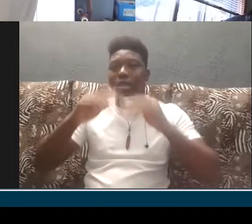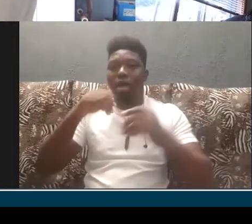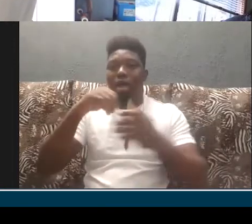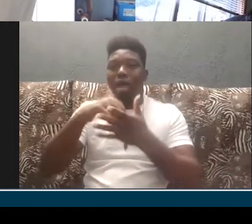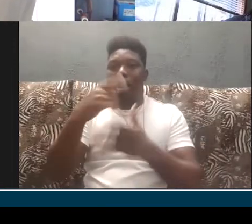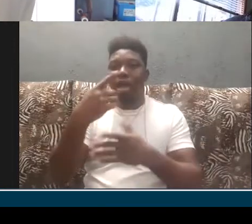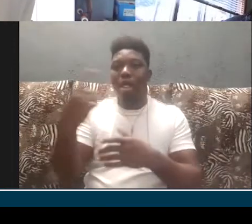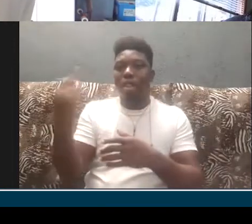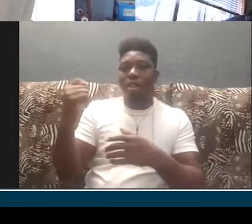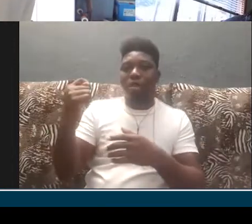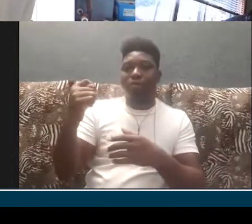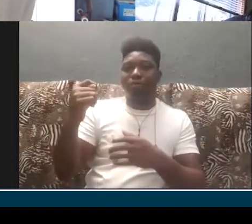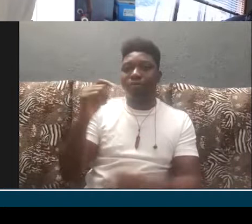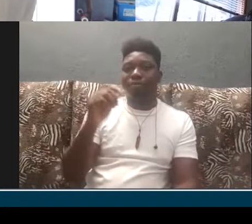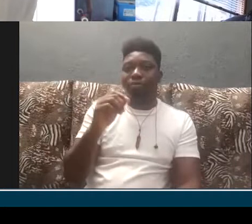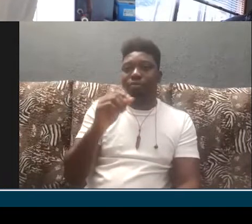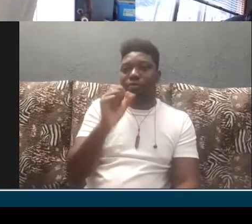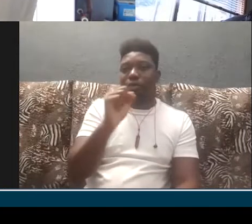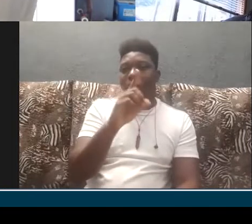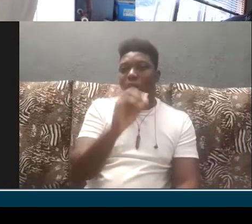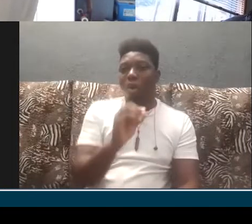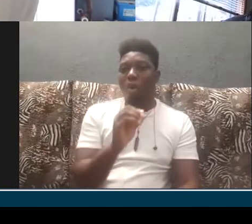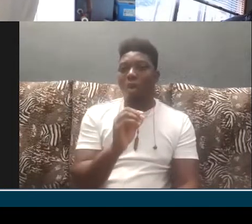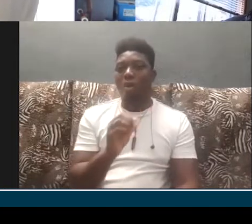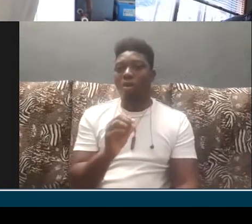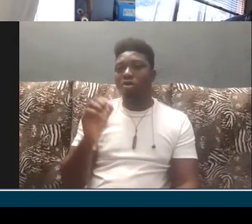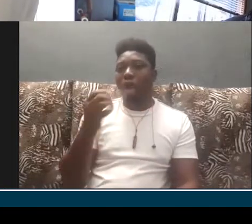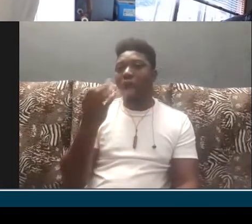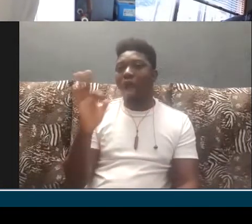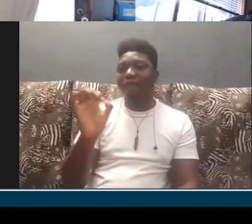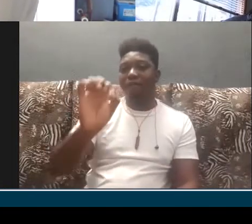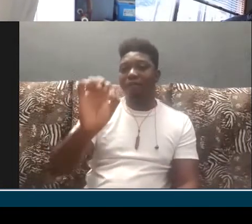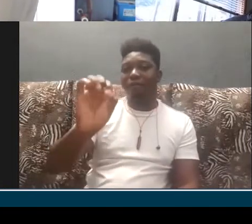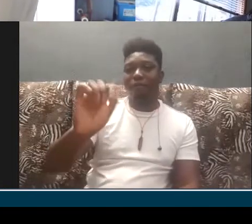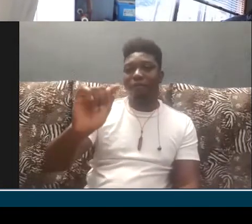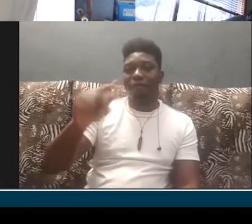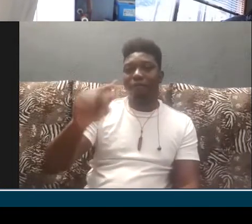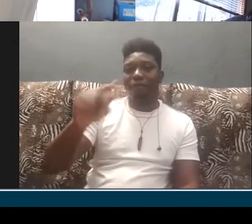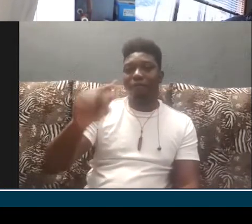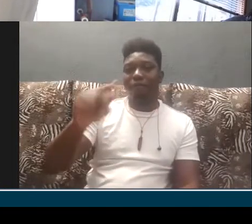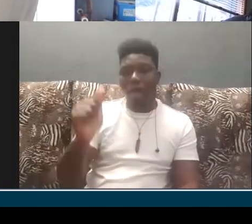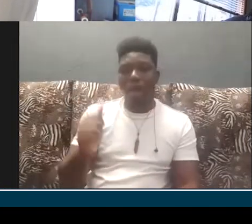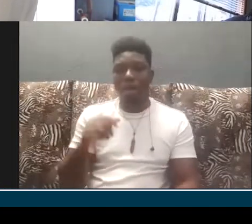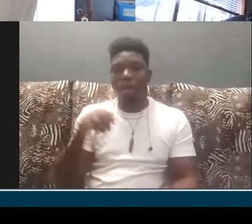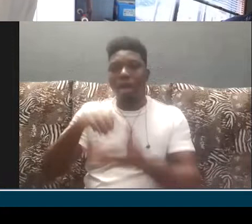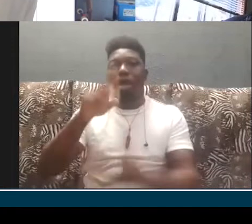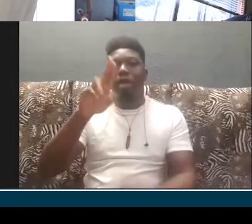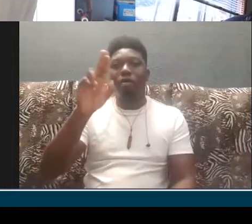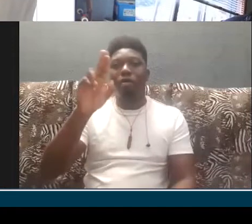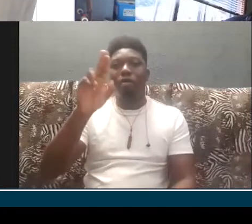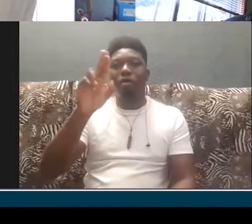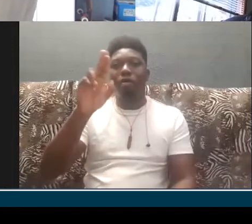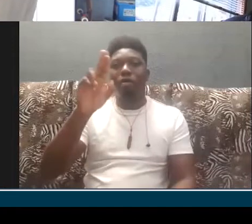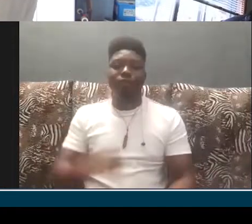invite corrections on my pronunciation, please. She moved to the United States in 2008 at the age of 14. Abby